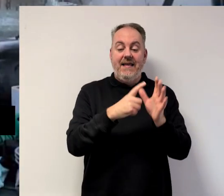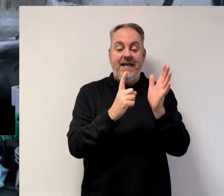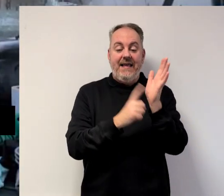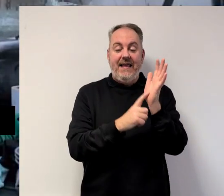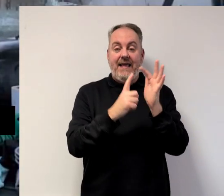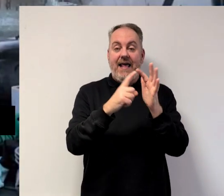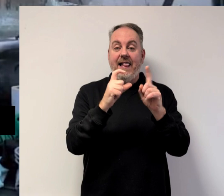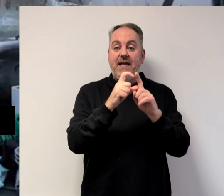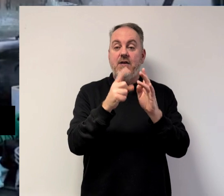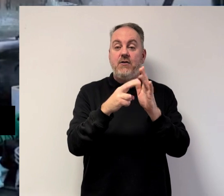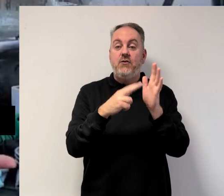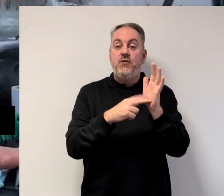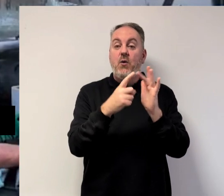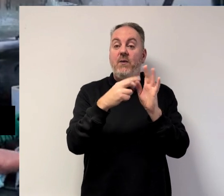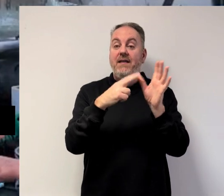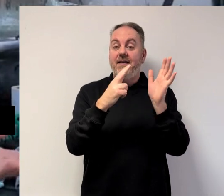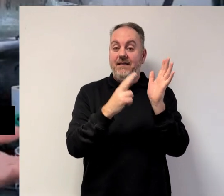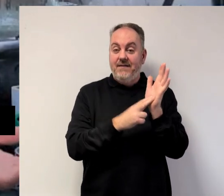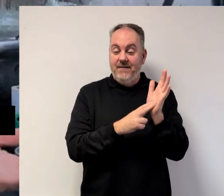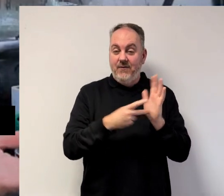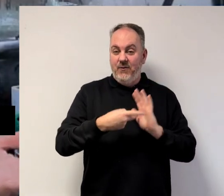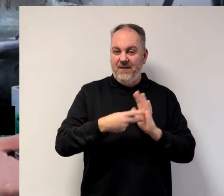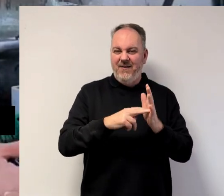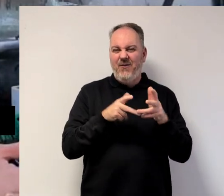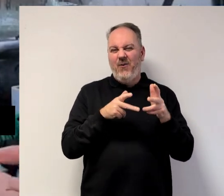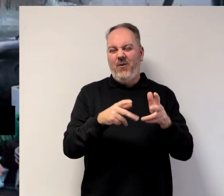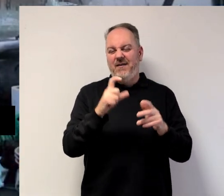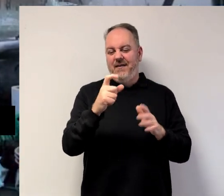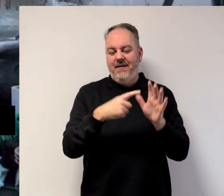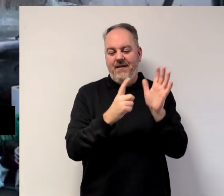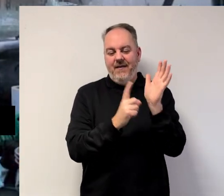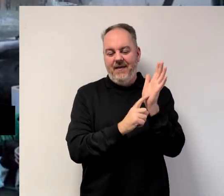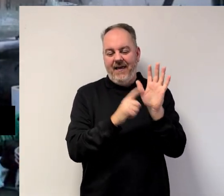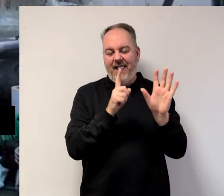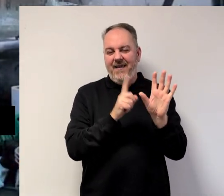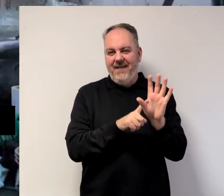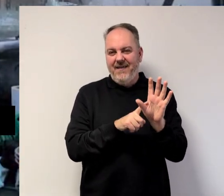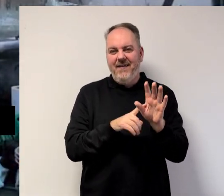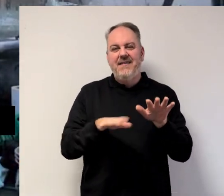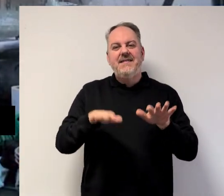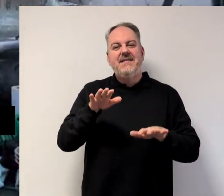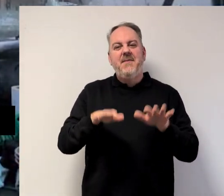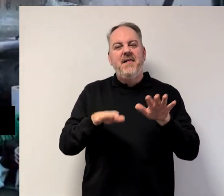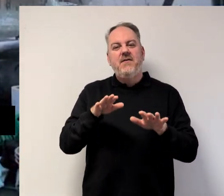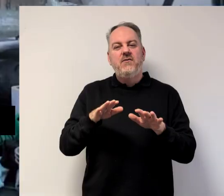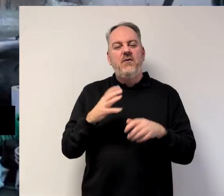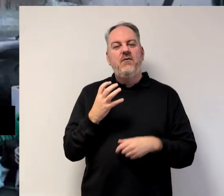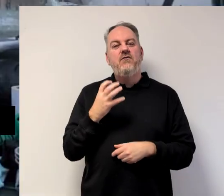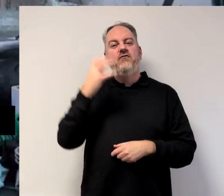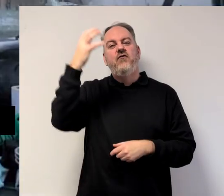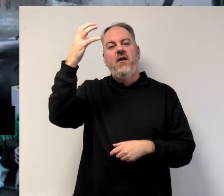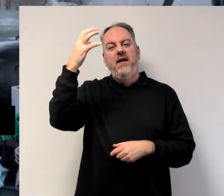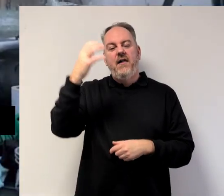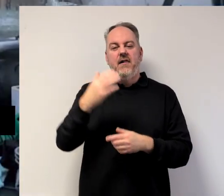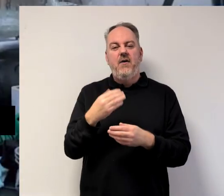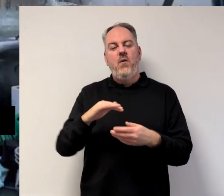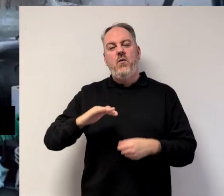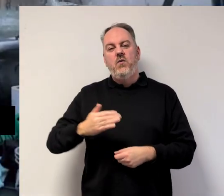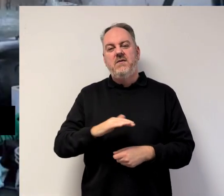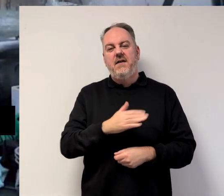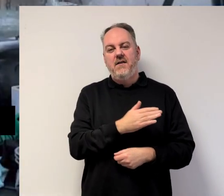we call it the Cali, it's the equivalent of the RHS in Scotland. There's the